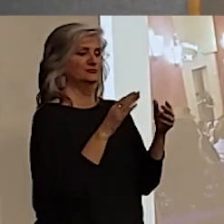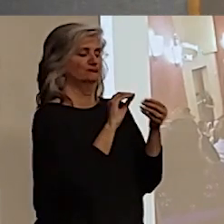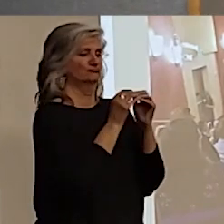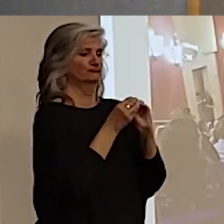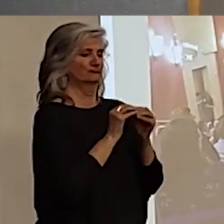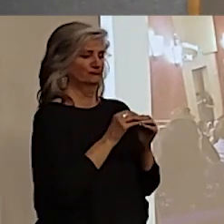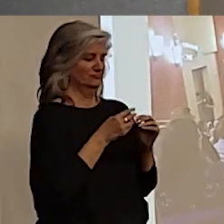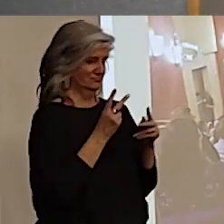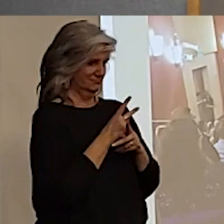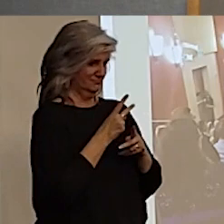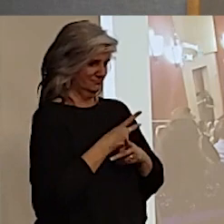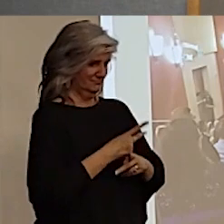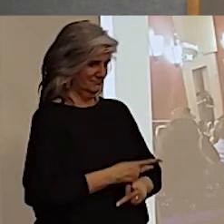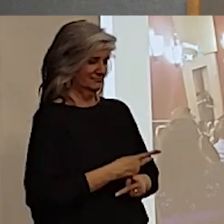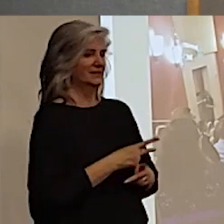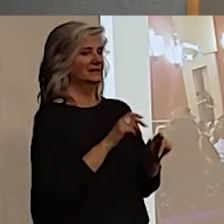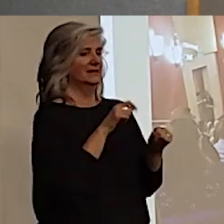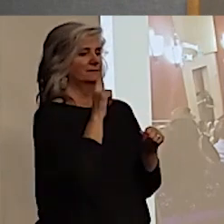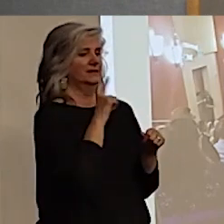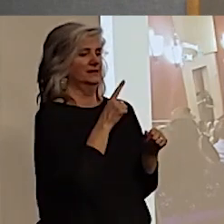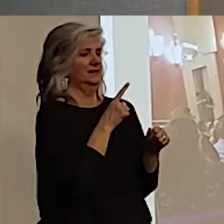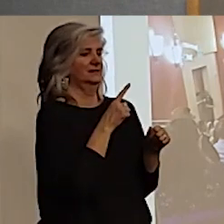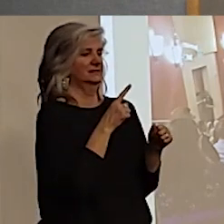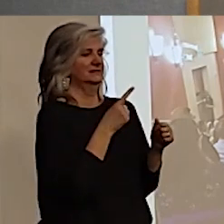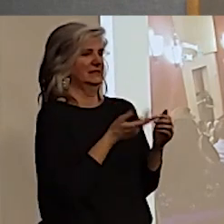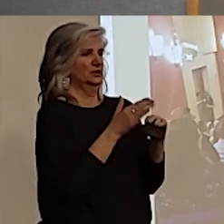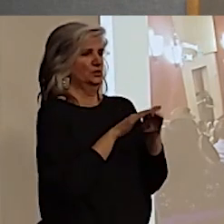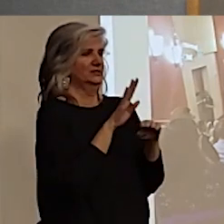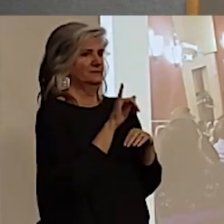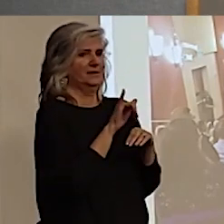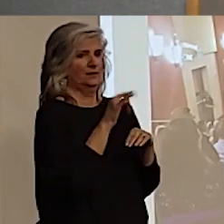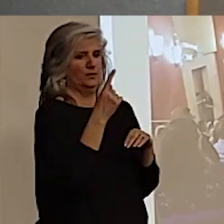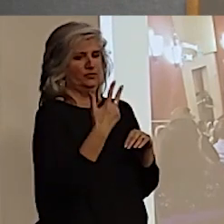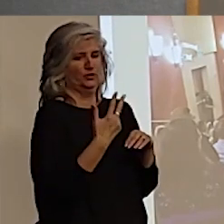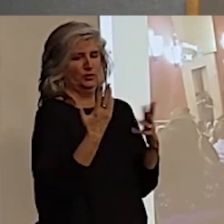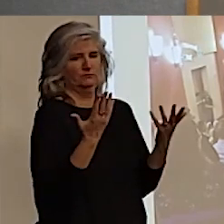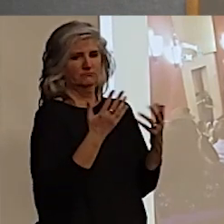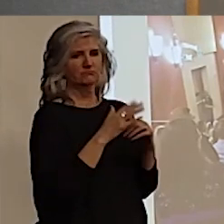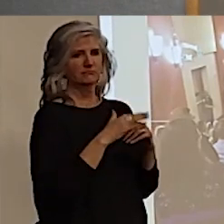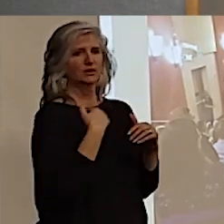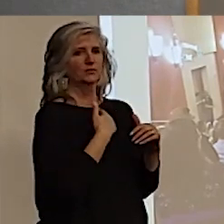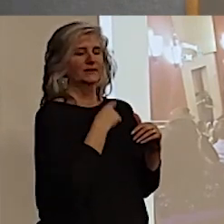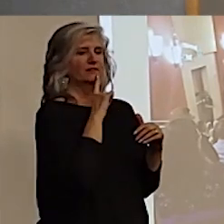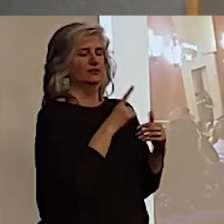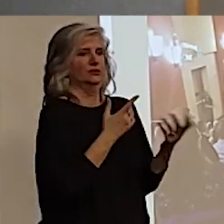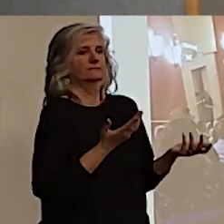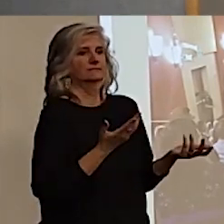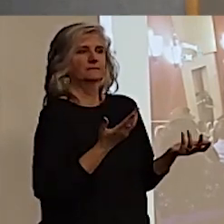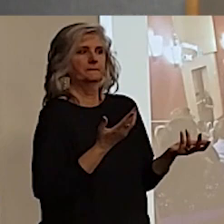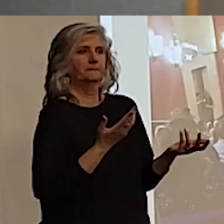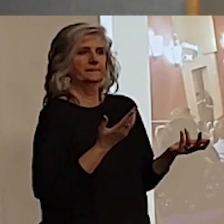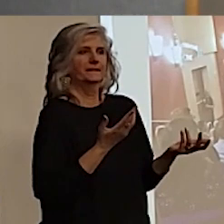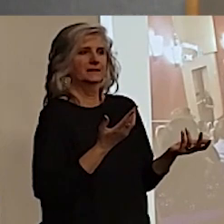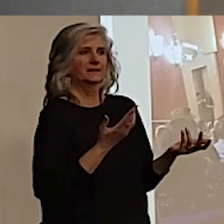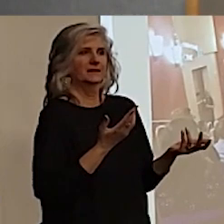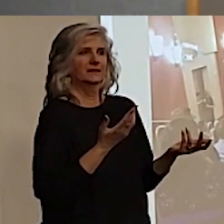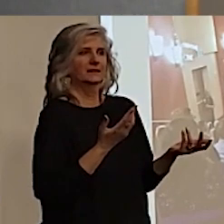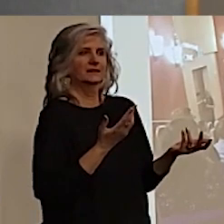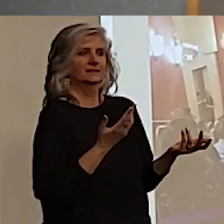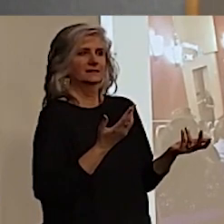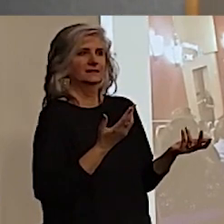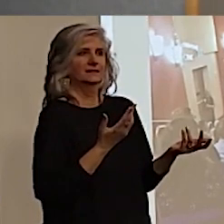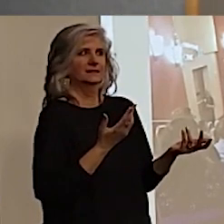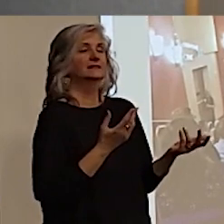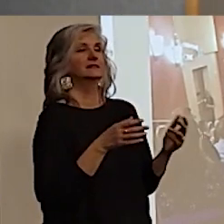it can cut the proposed increase by a third. You know, just that ROE thing. And that ROE is definitely within the bounds of the commission's